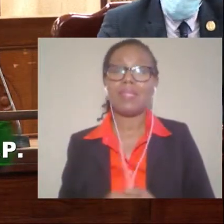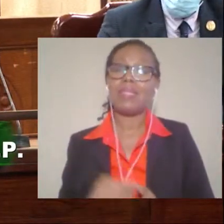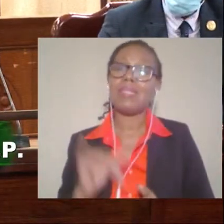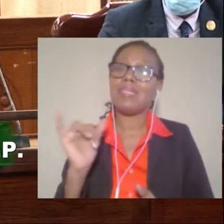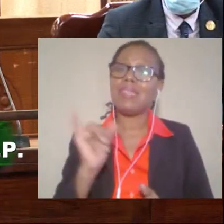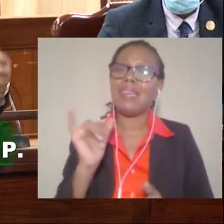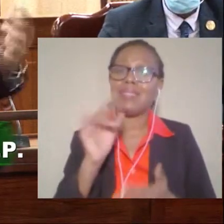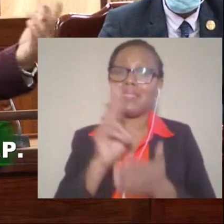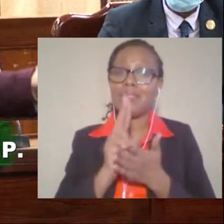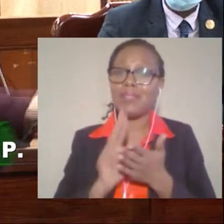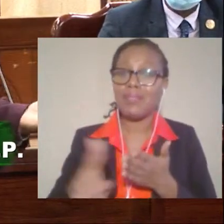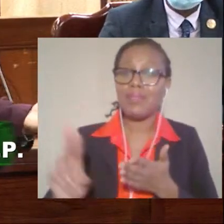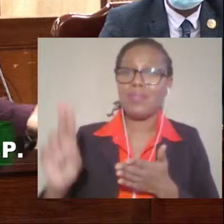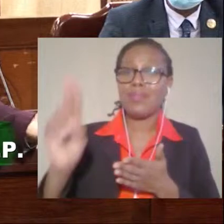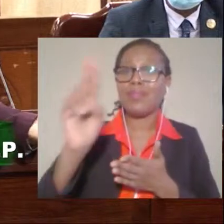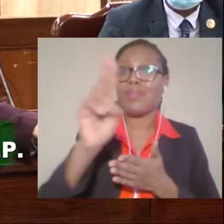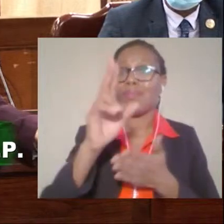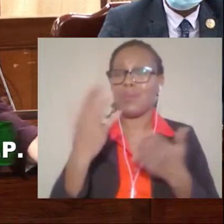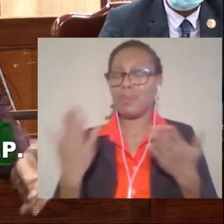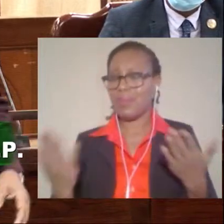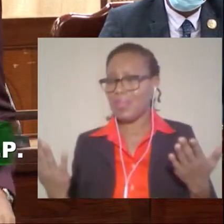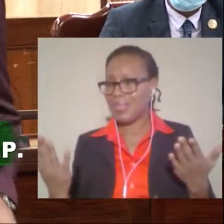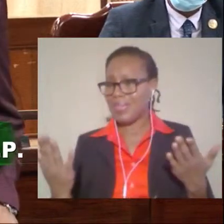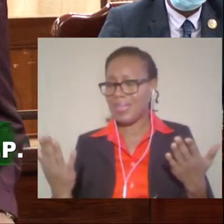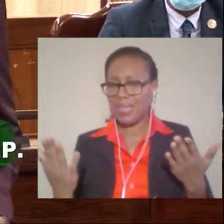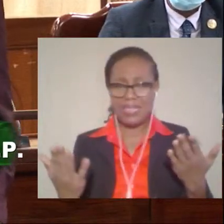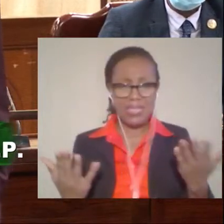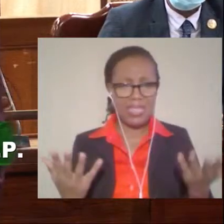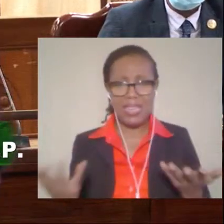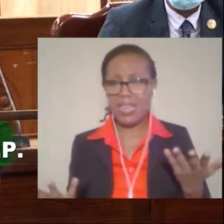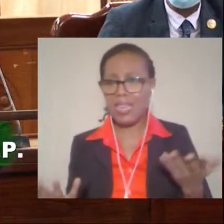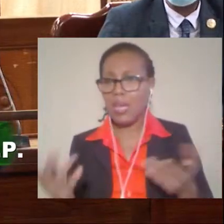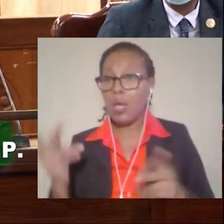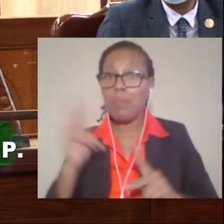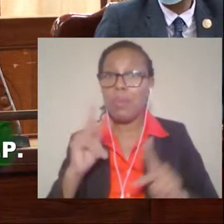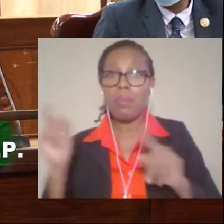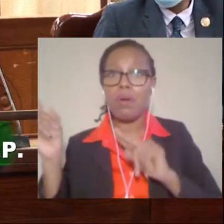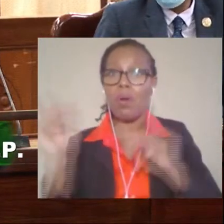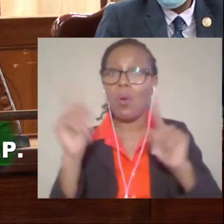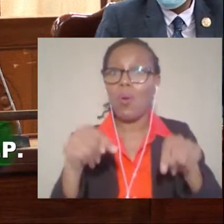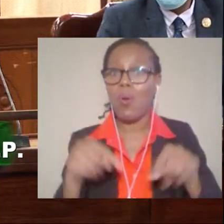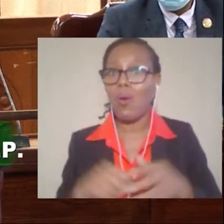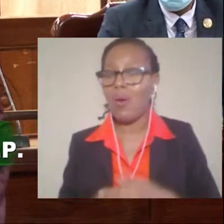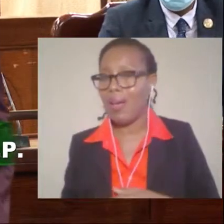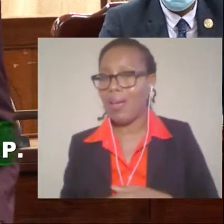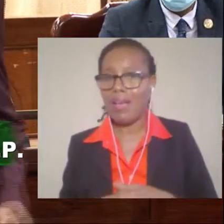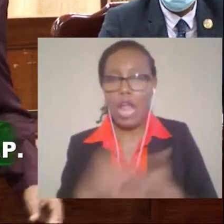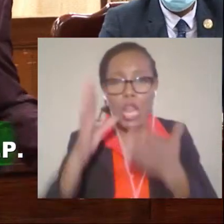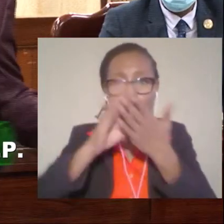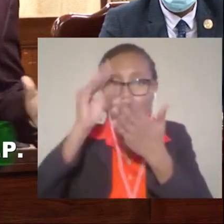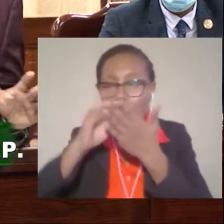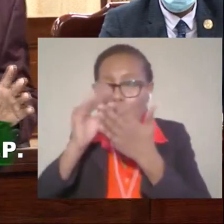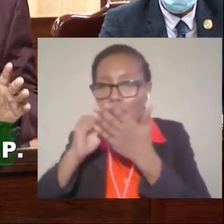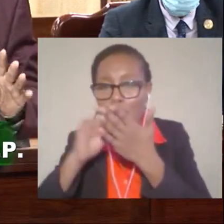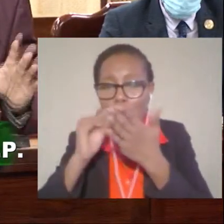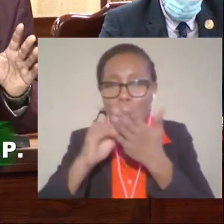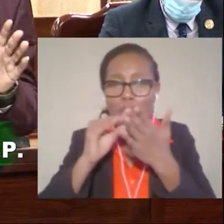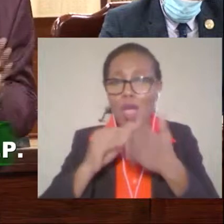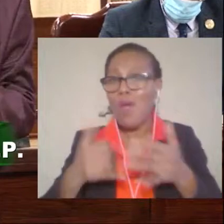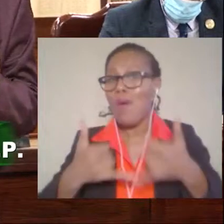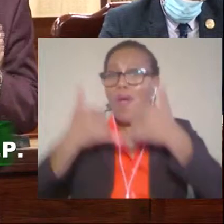that throws out all kinds of people whose qualifications and achievements do not